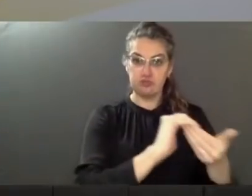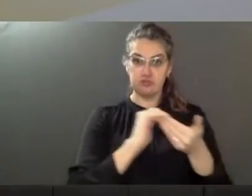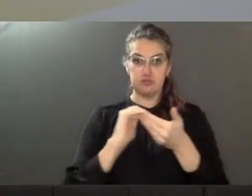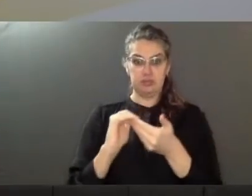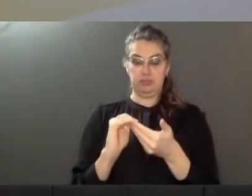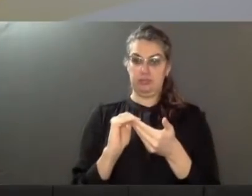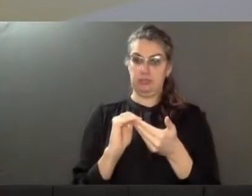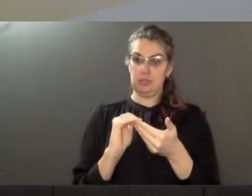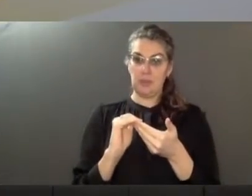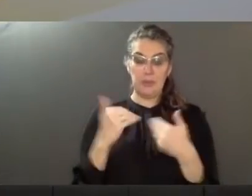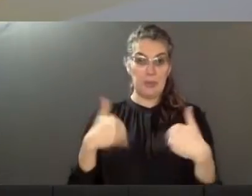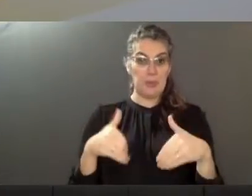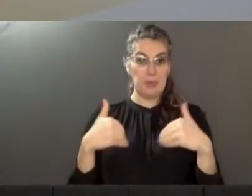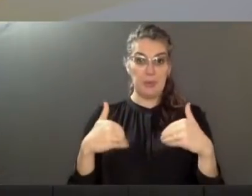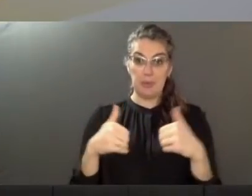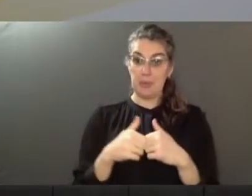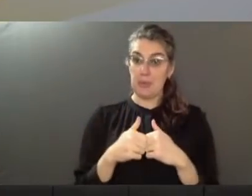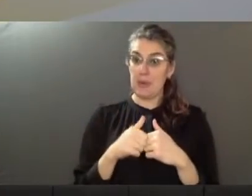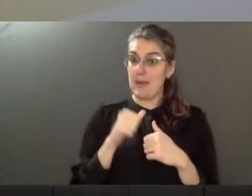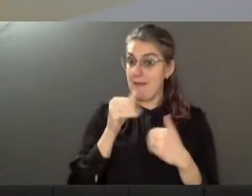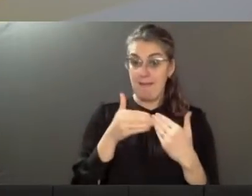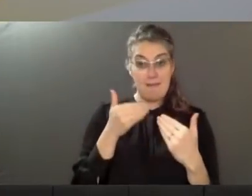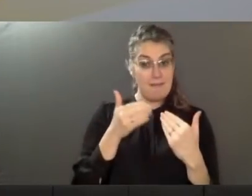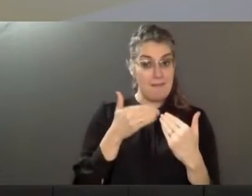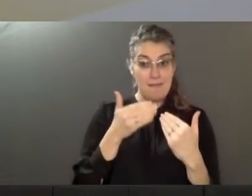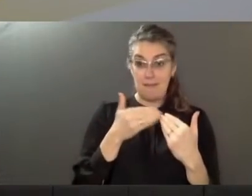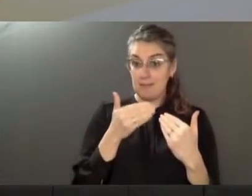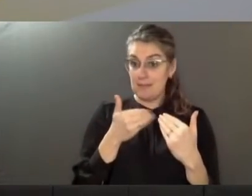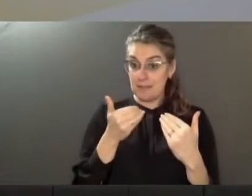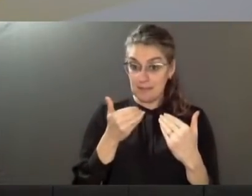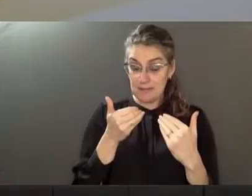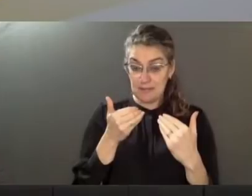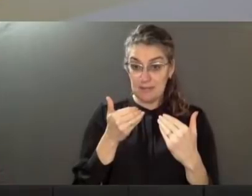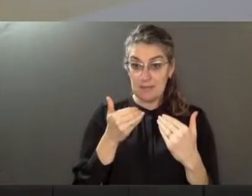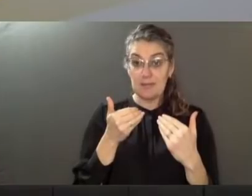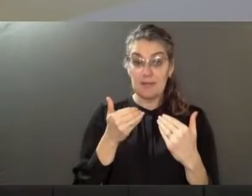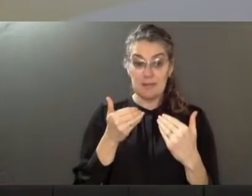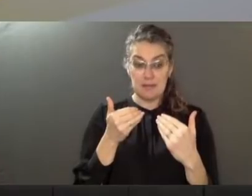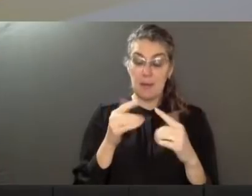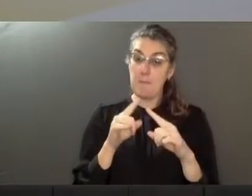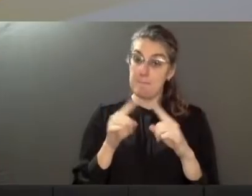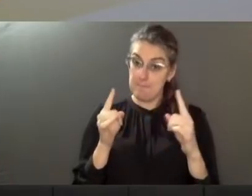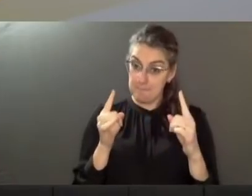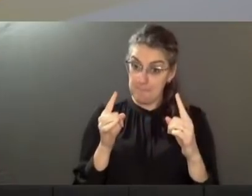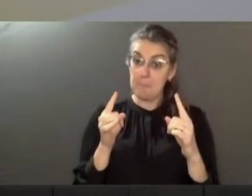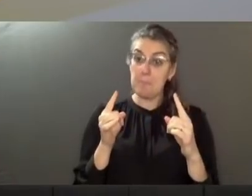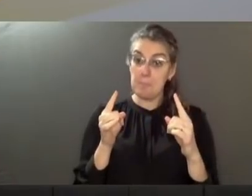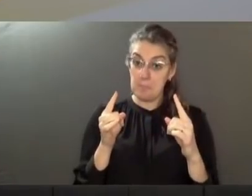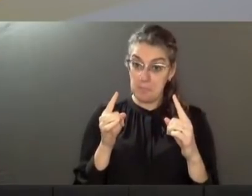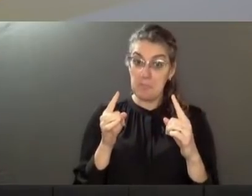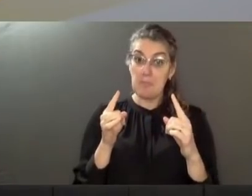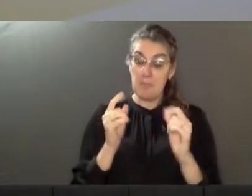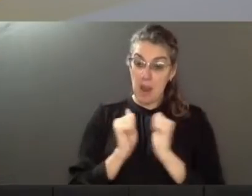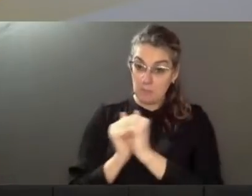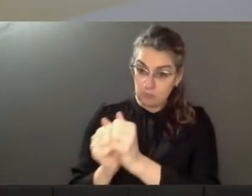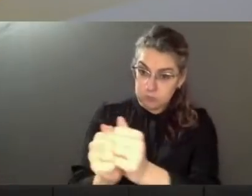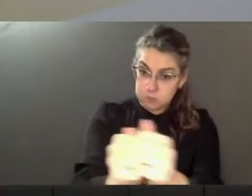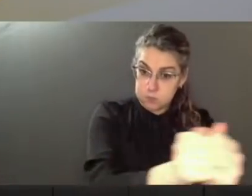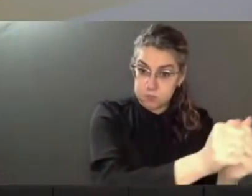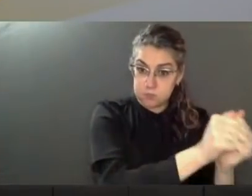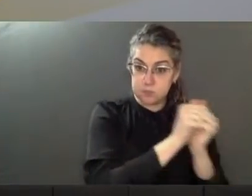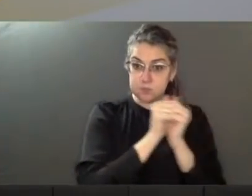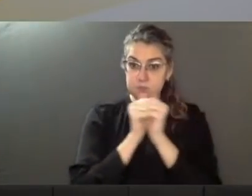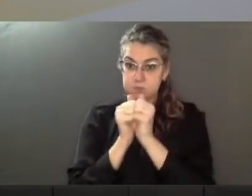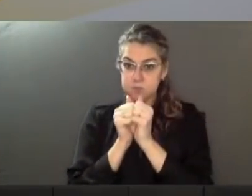pandemic. I know it hasn't been easy, but we are taking step by step together and moving through it.